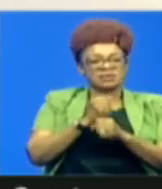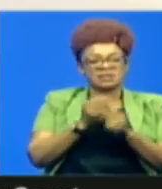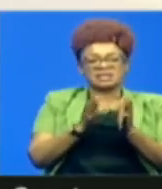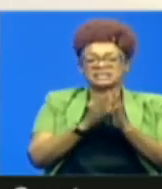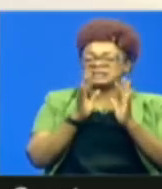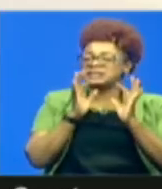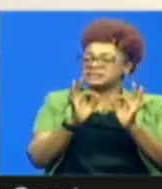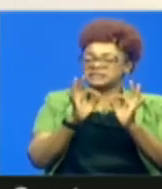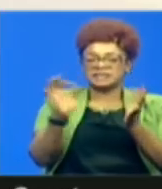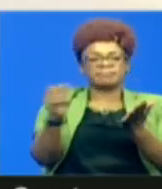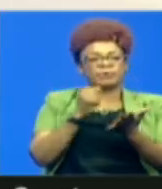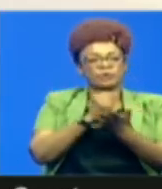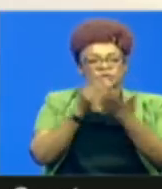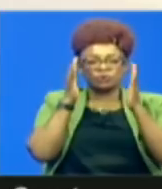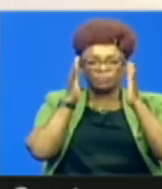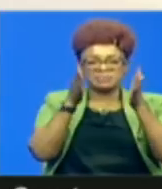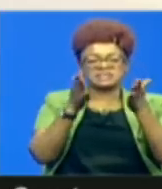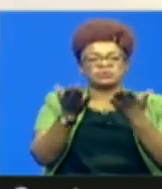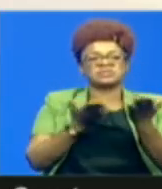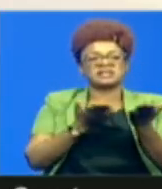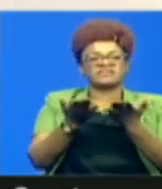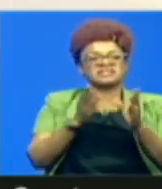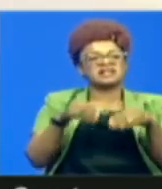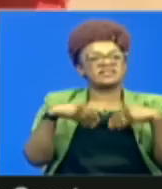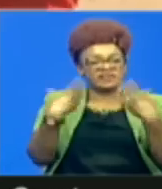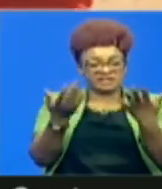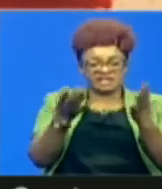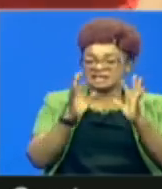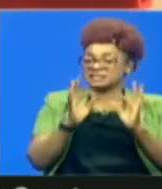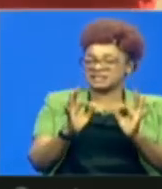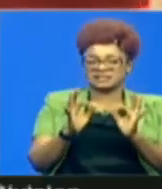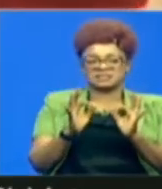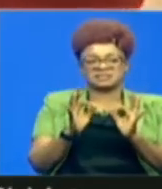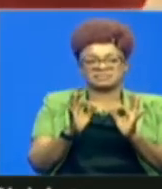employee committed to service delivery and excellence.